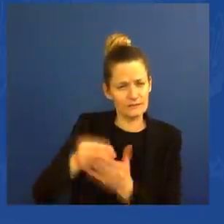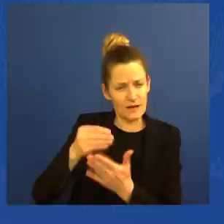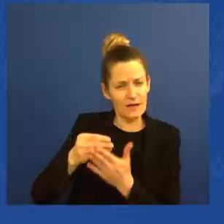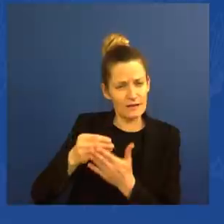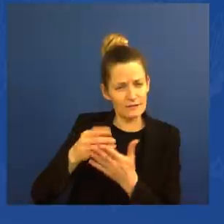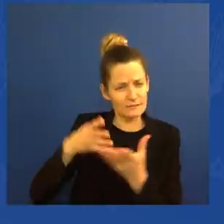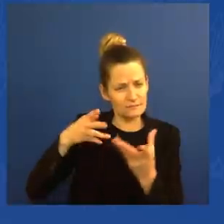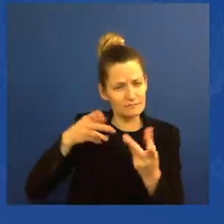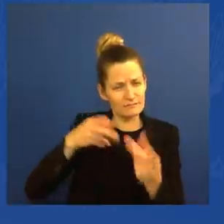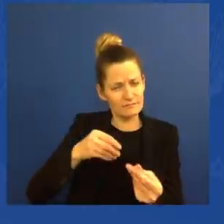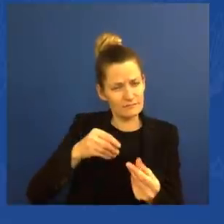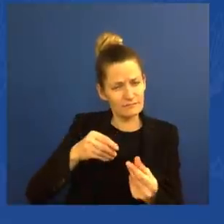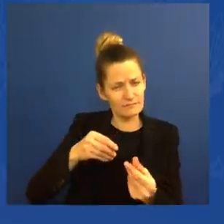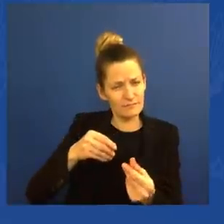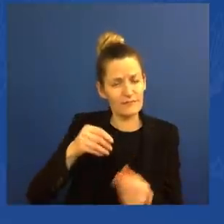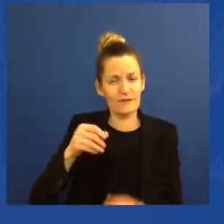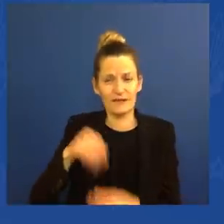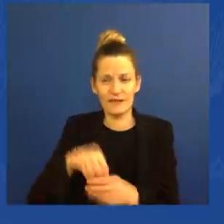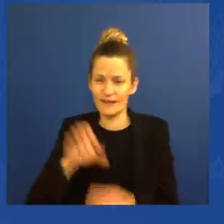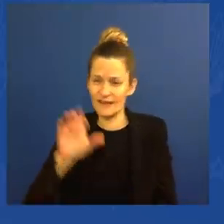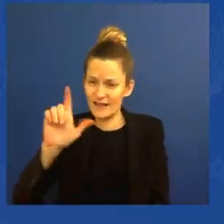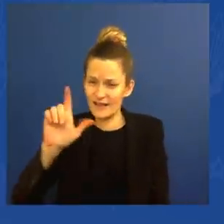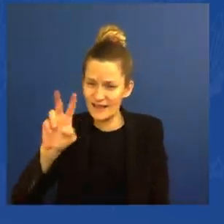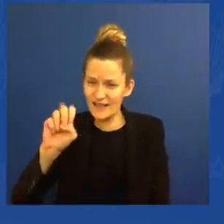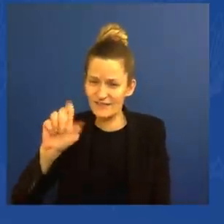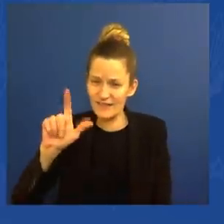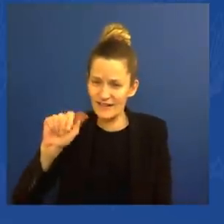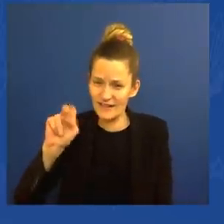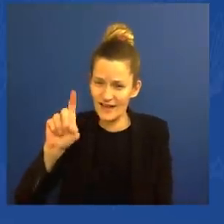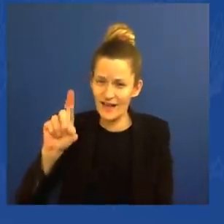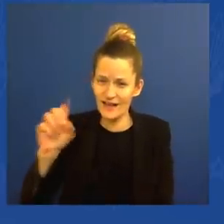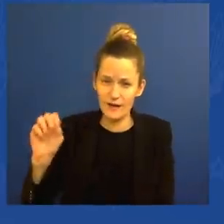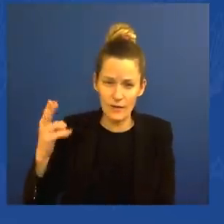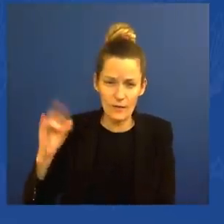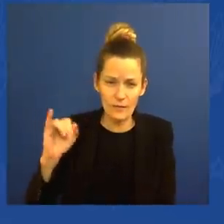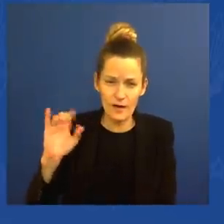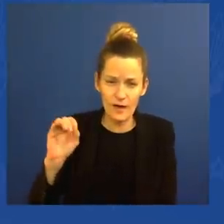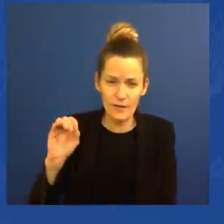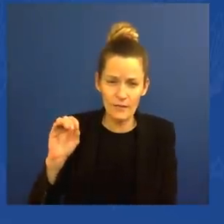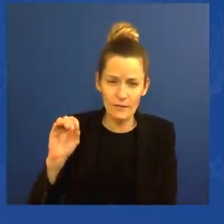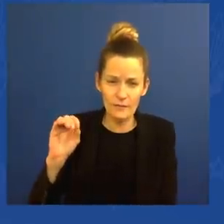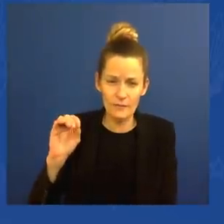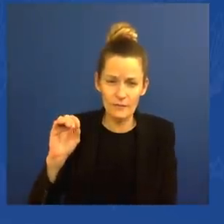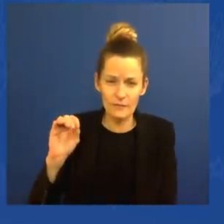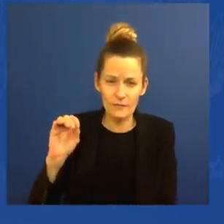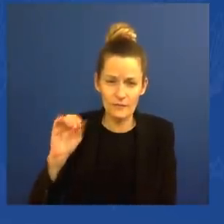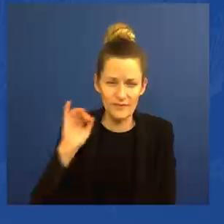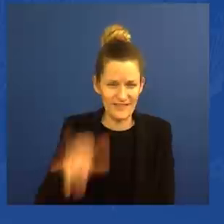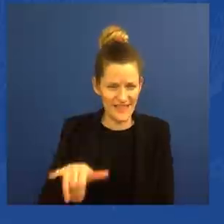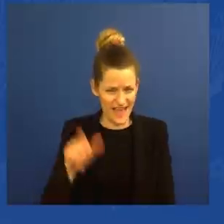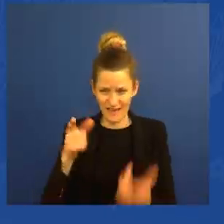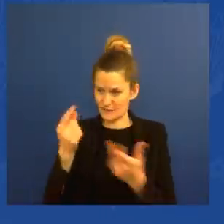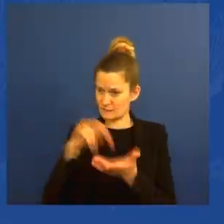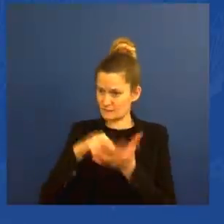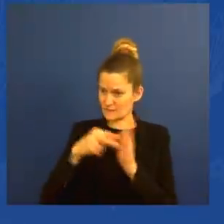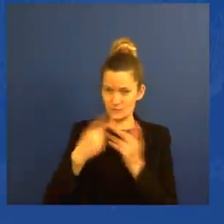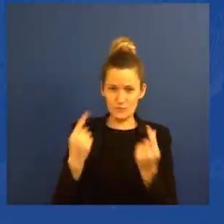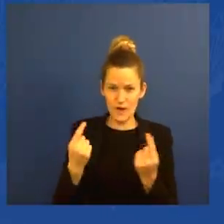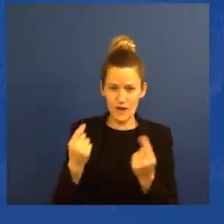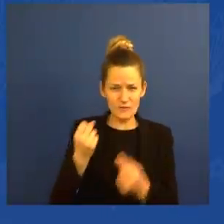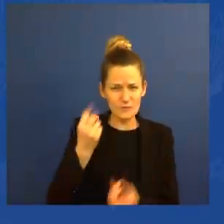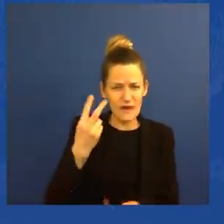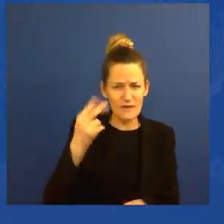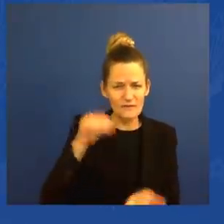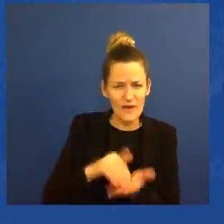great, over 12,000 jobs, some of them just building the facilities, but the rest, blue-collar